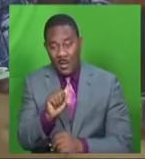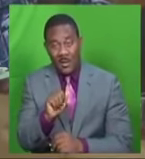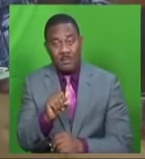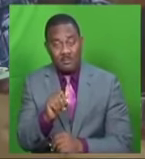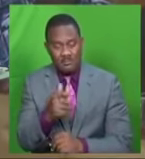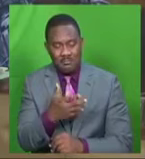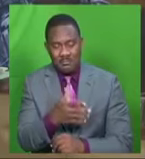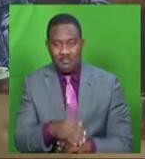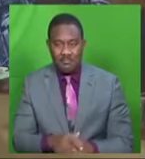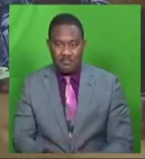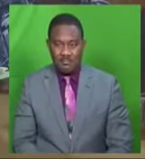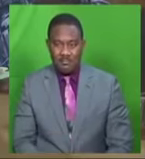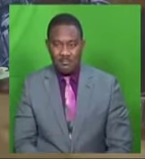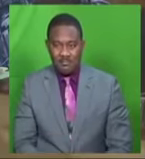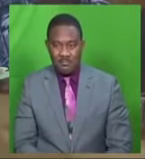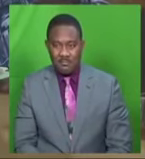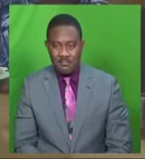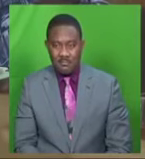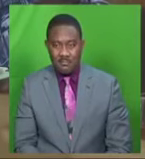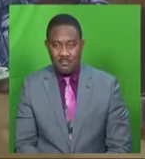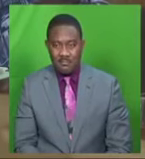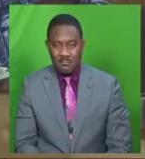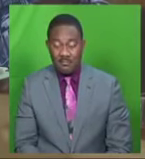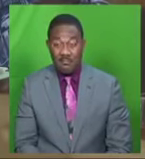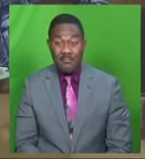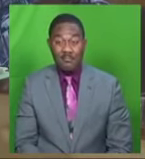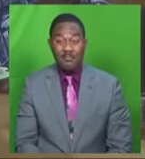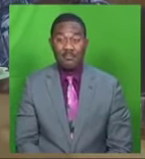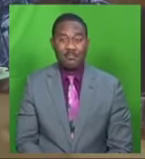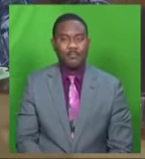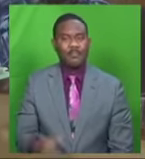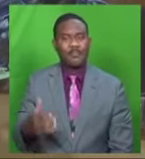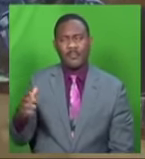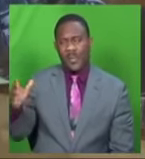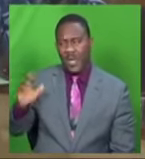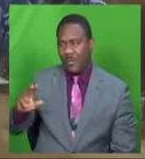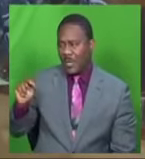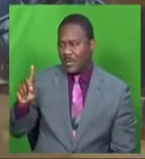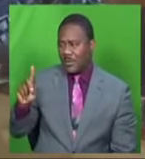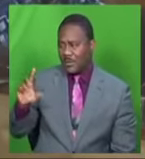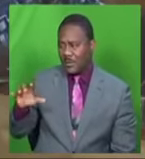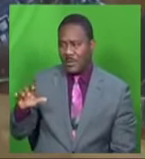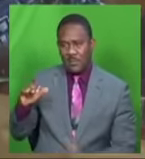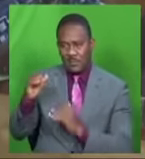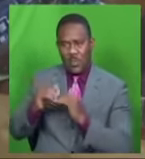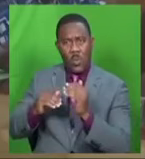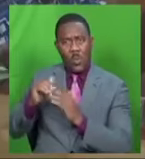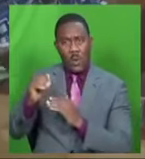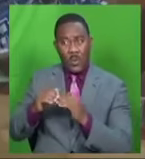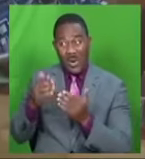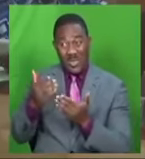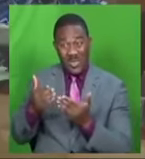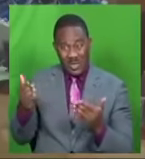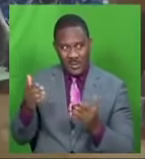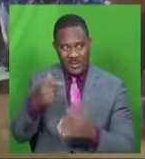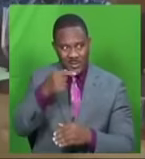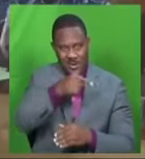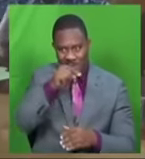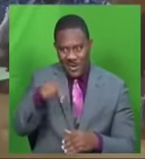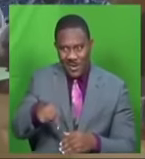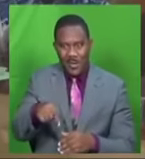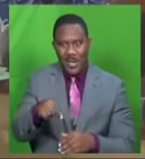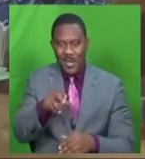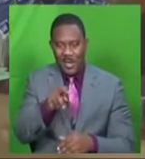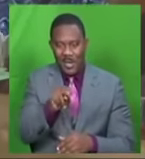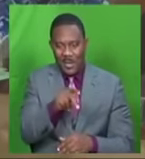government came, started commissioning projects that the NDC, led by President John Mahama, started. Yes. When they